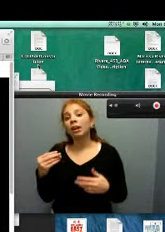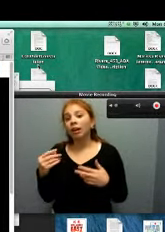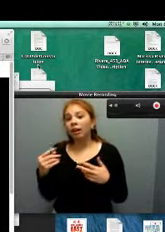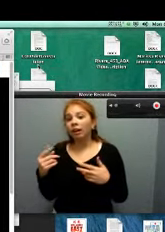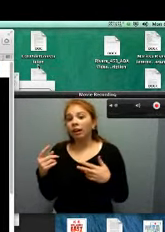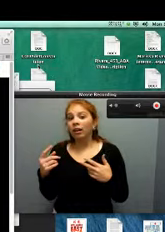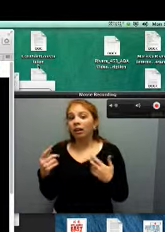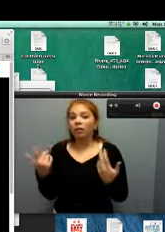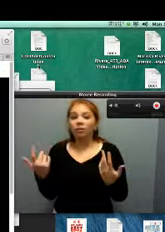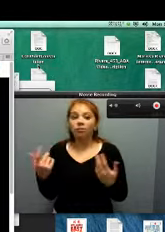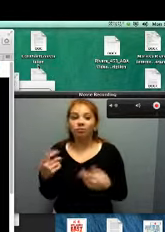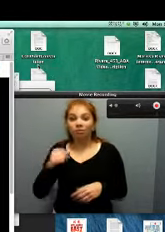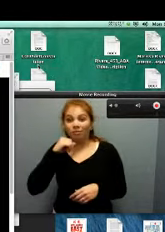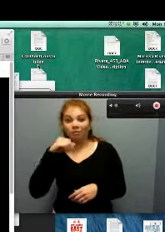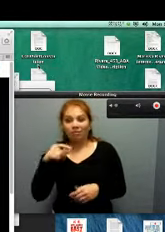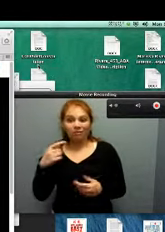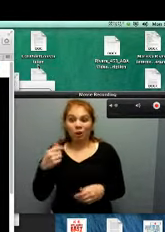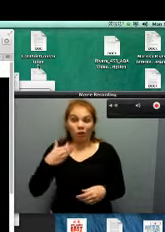And you're not always right.